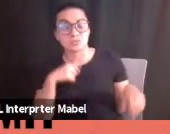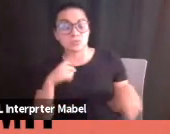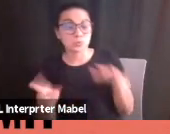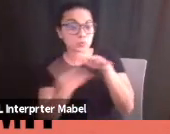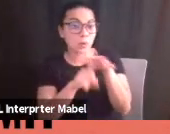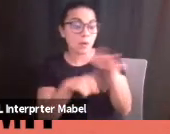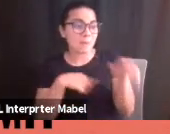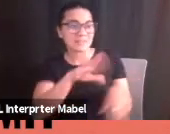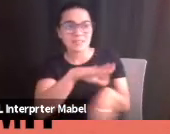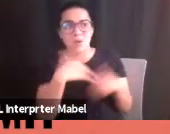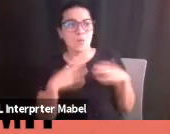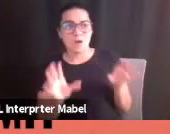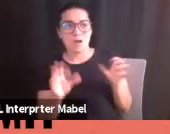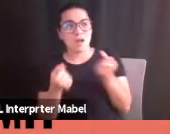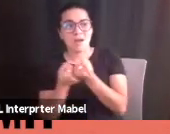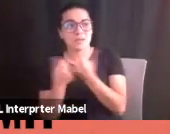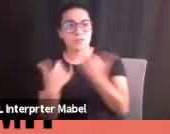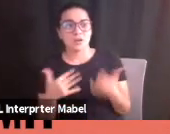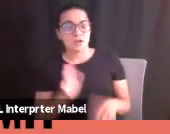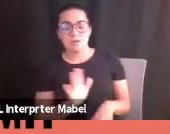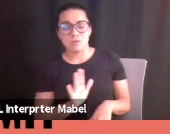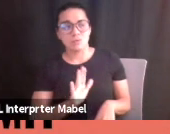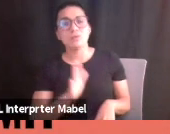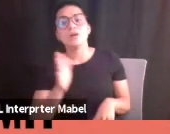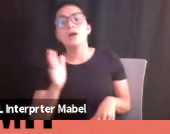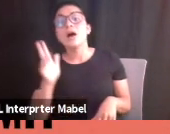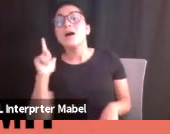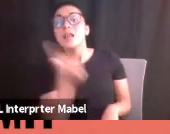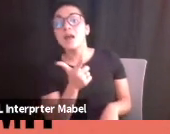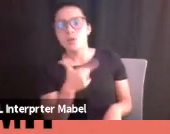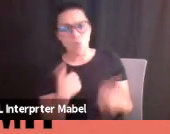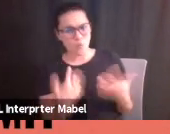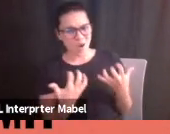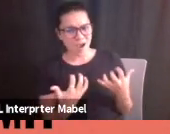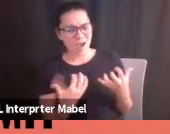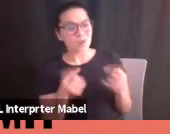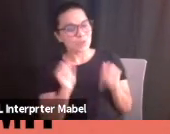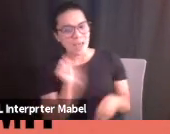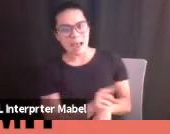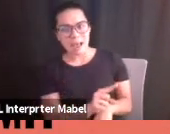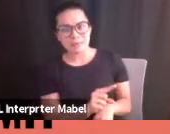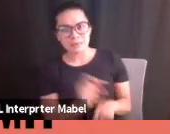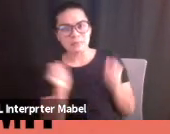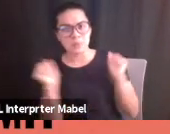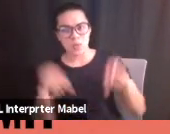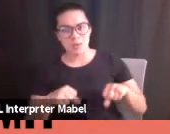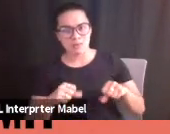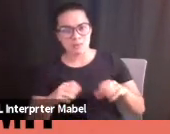want an advocate right now, you have the option of changing your mind later on and asking for an advocate, and